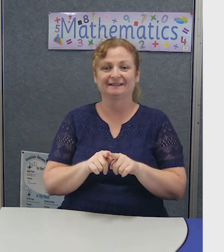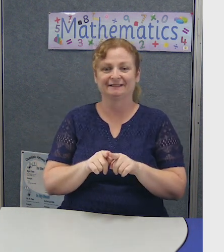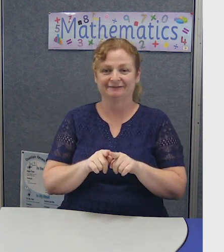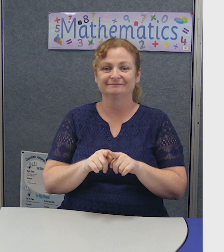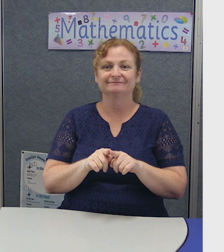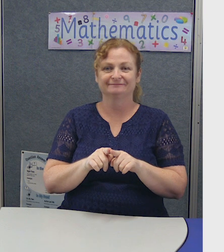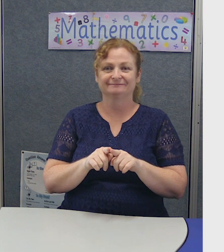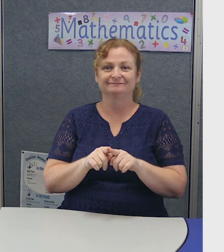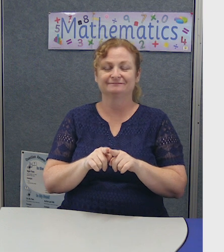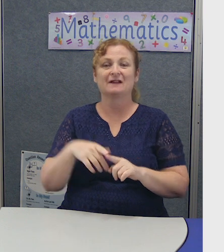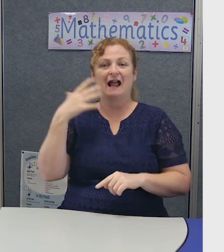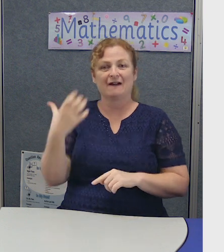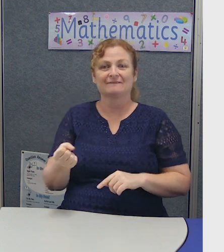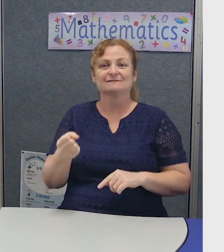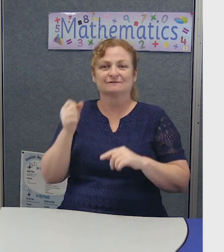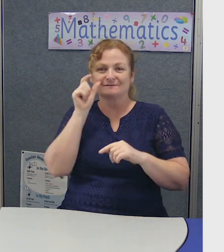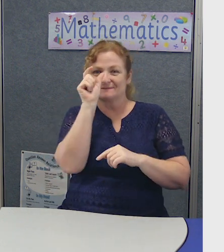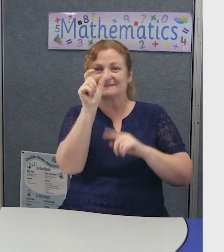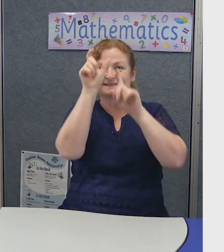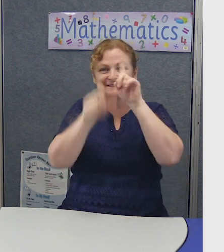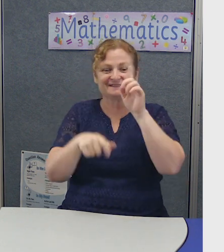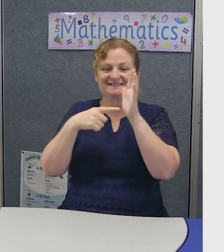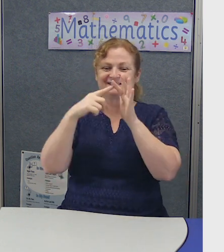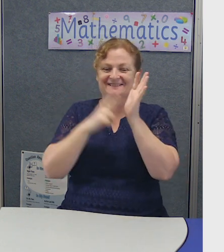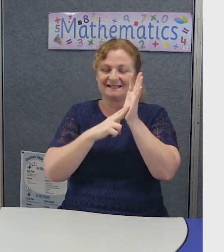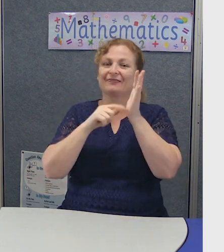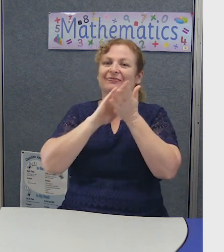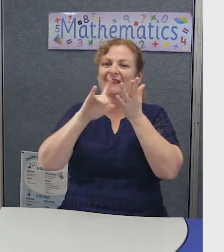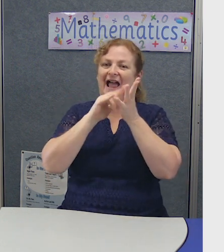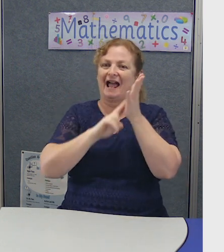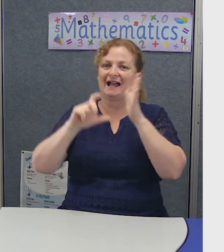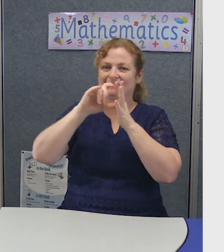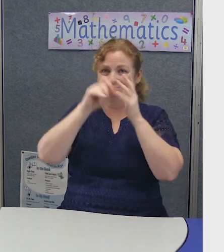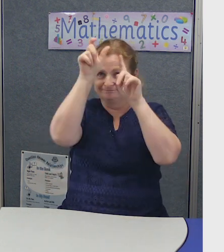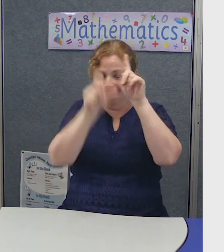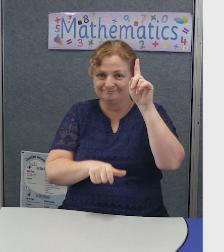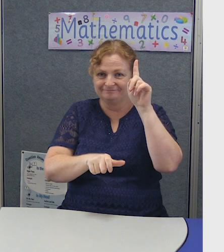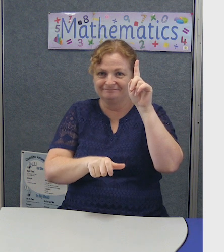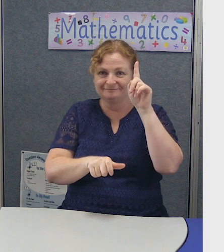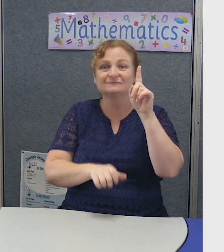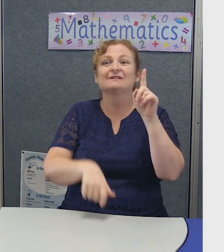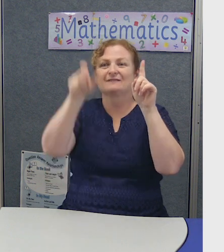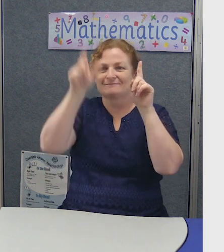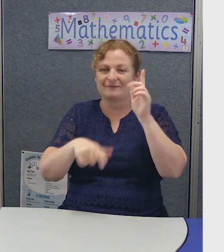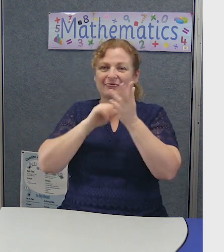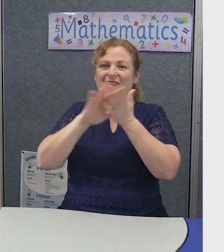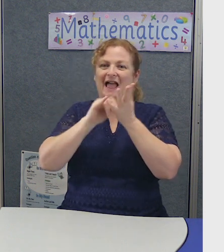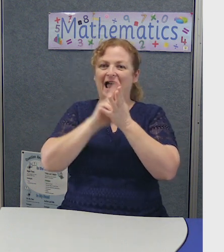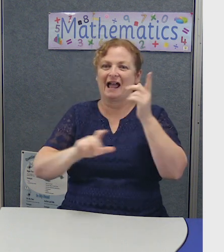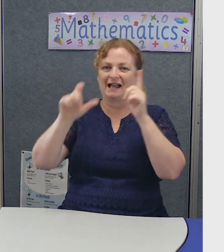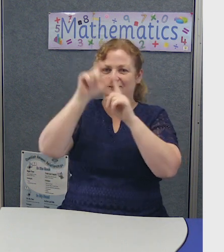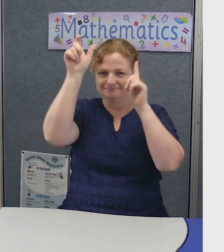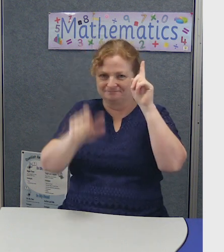There is a digit in the 10,000s place value position, thousands place value